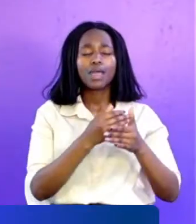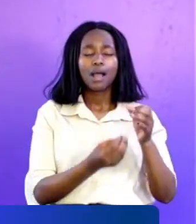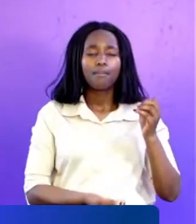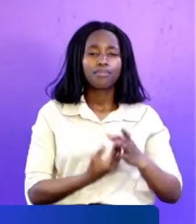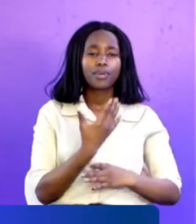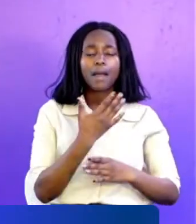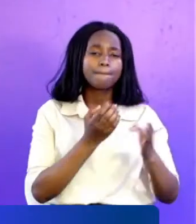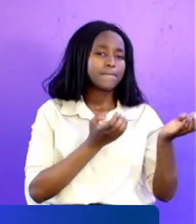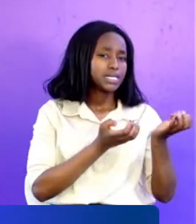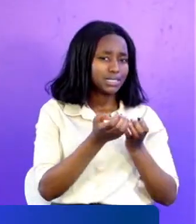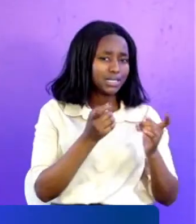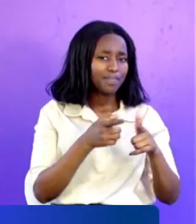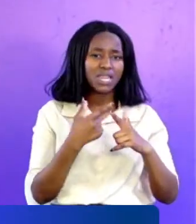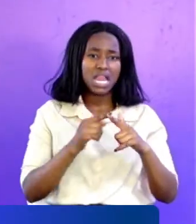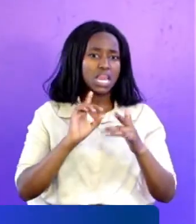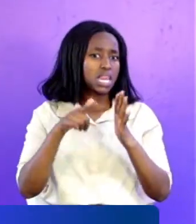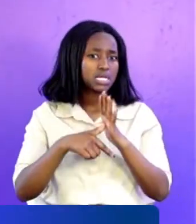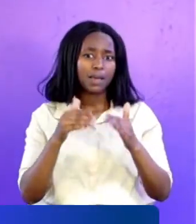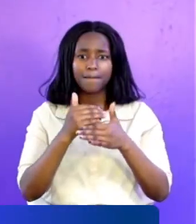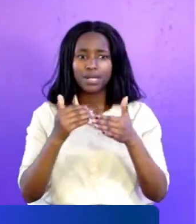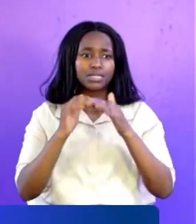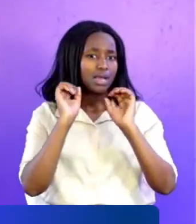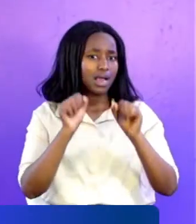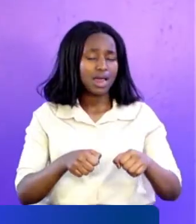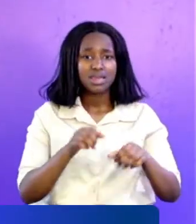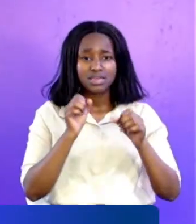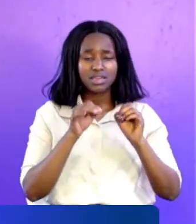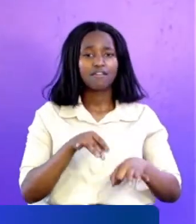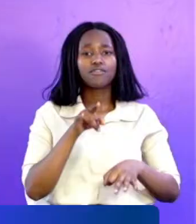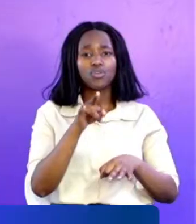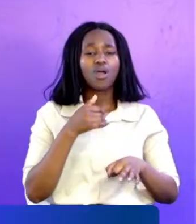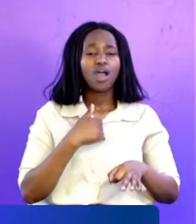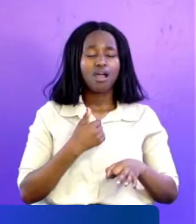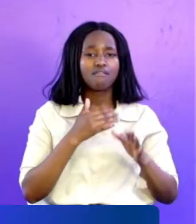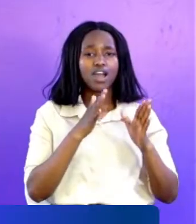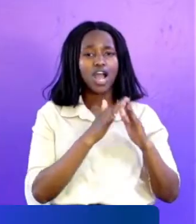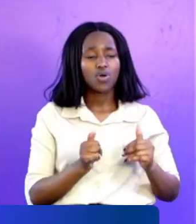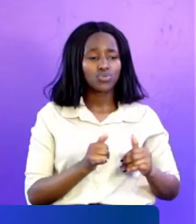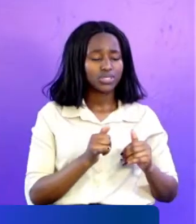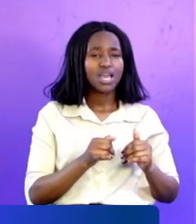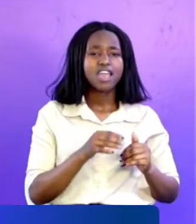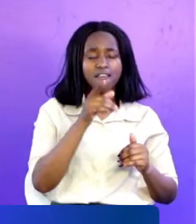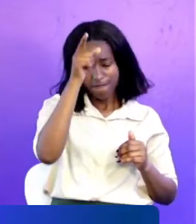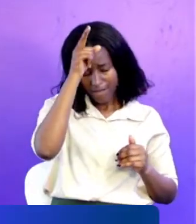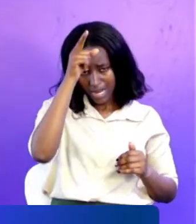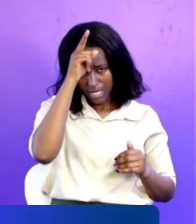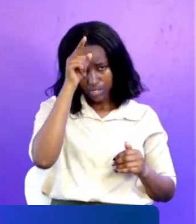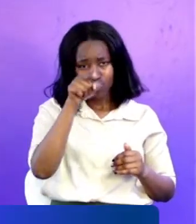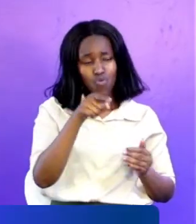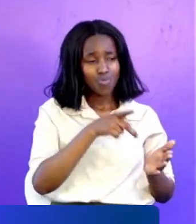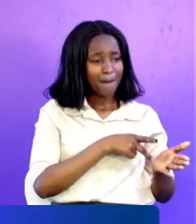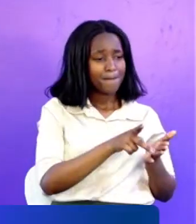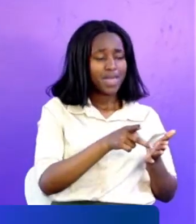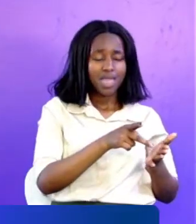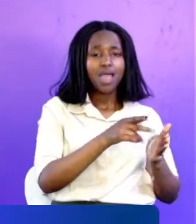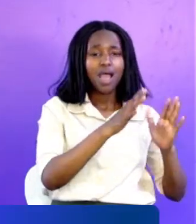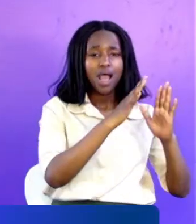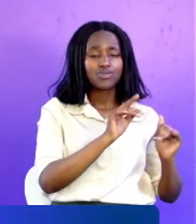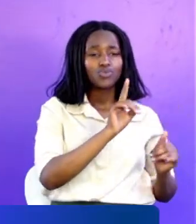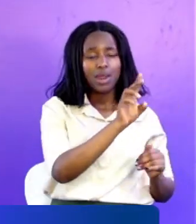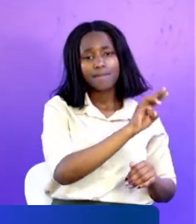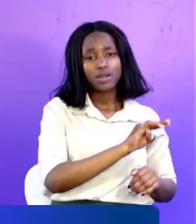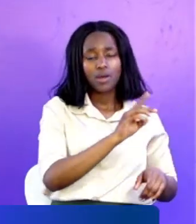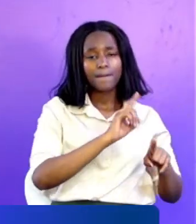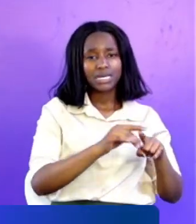houses the way they want. Because if you have a house at home, which is a 1 million house, and your kids can't go to school, Yeah. you have